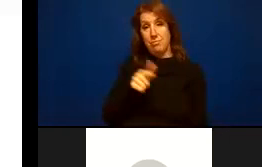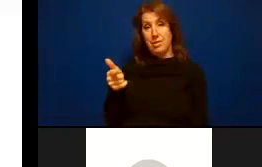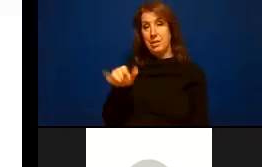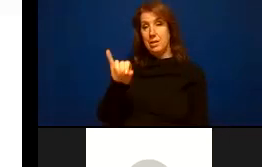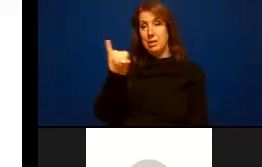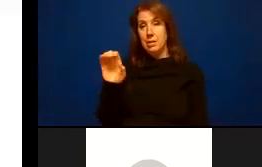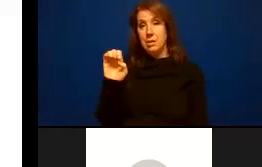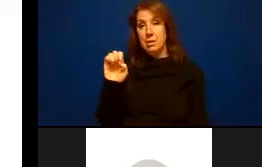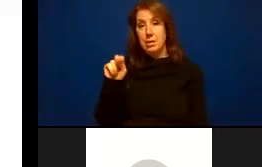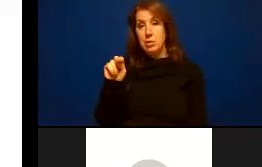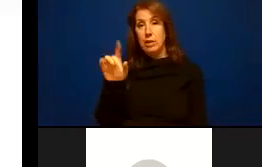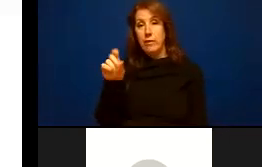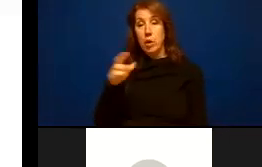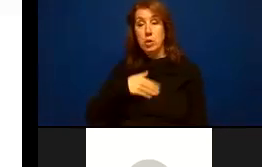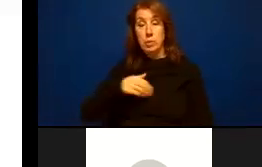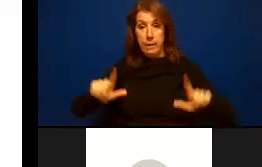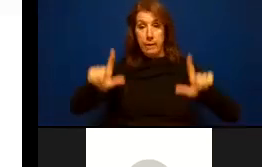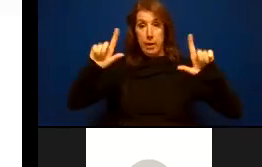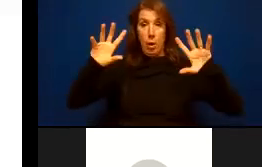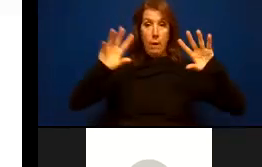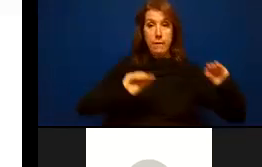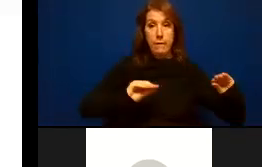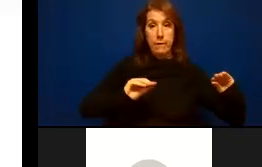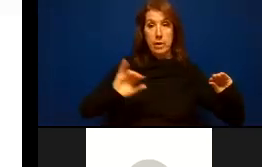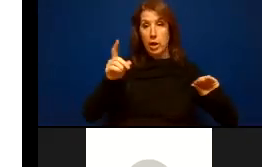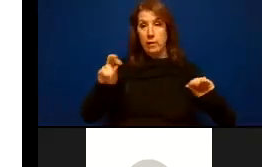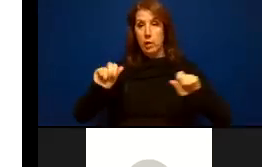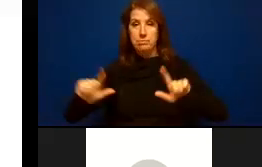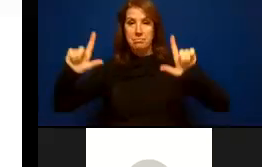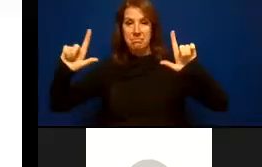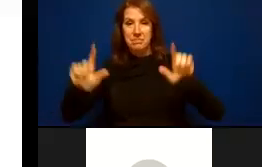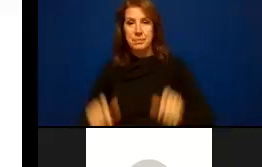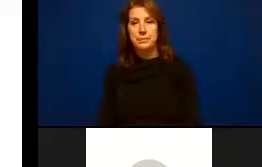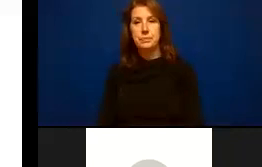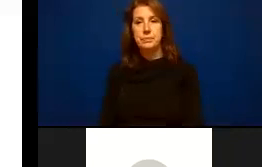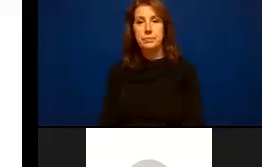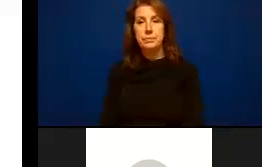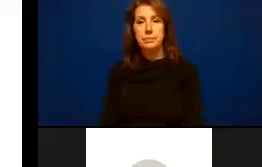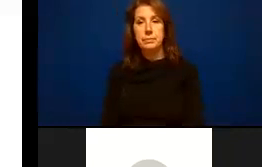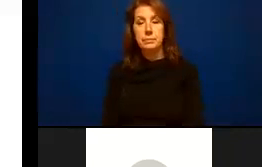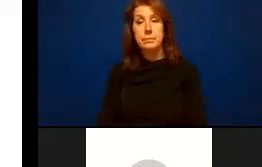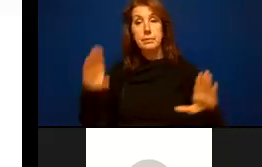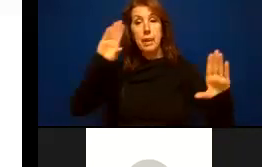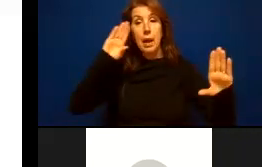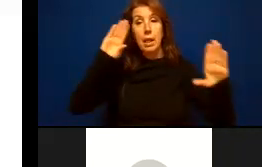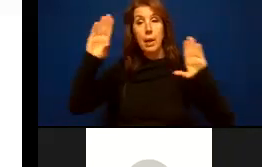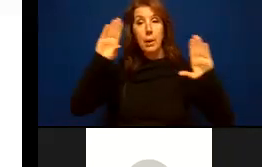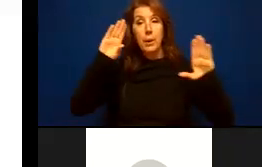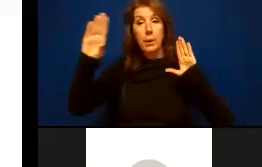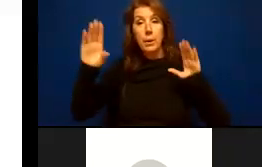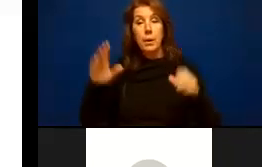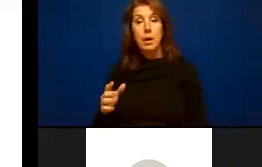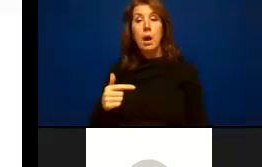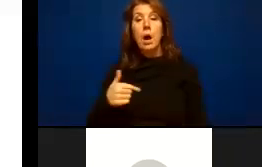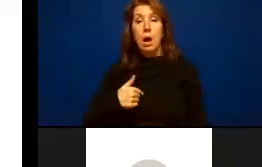I am going to turn my video off. And Jennifer, it's yours. Hi. So I